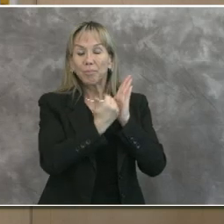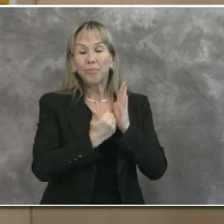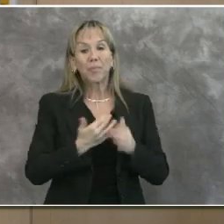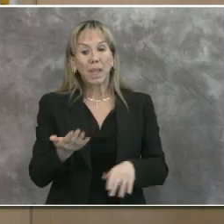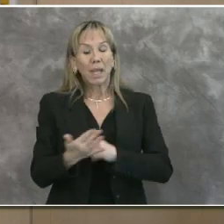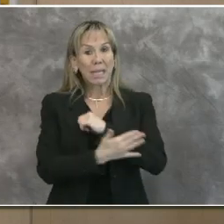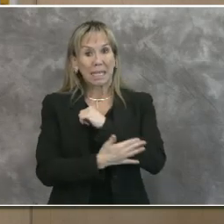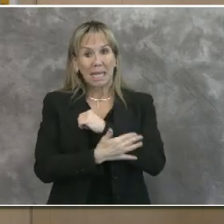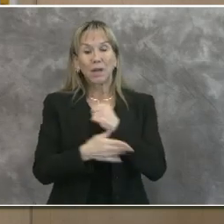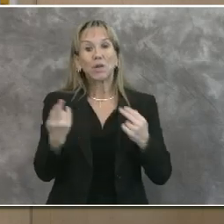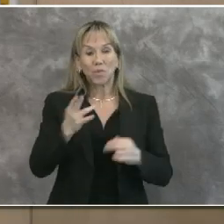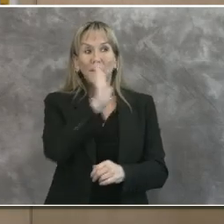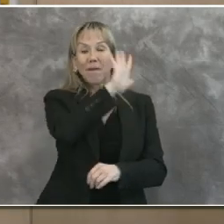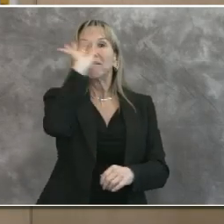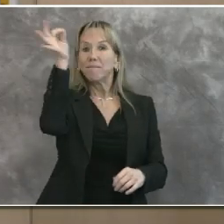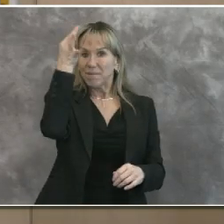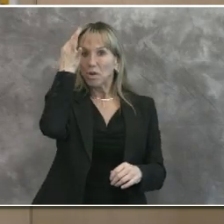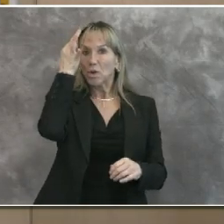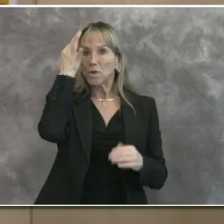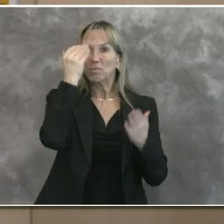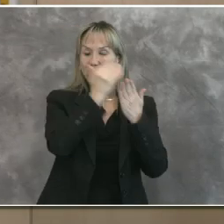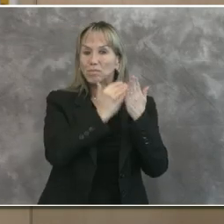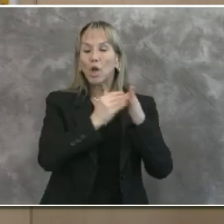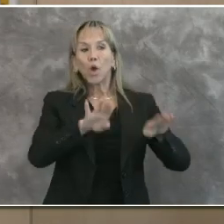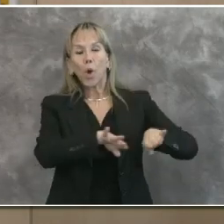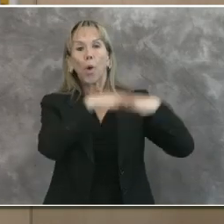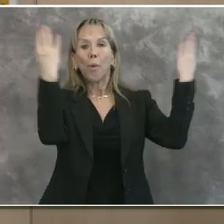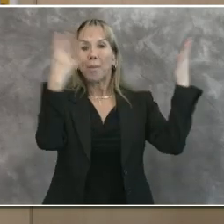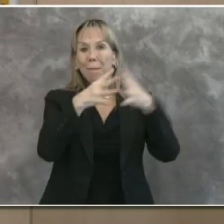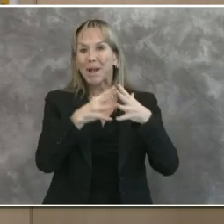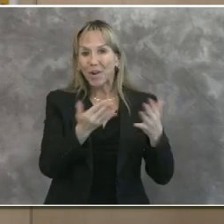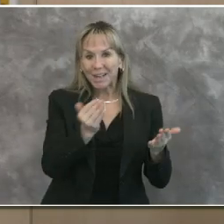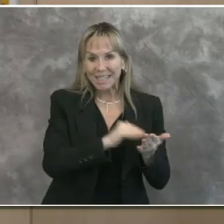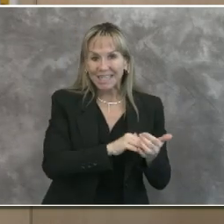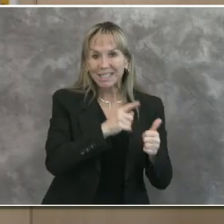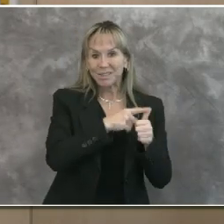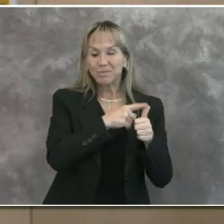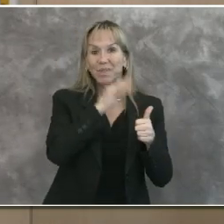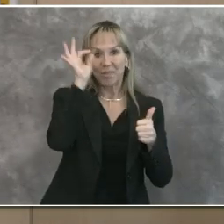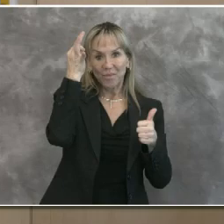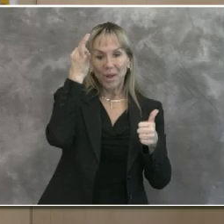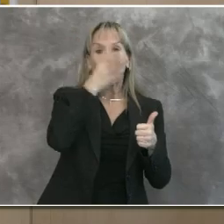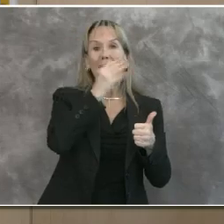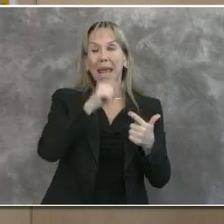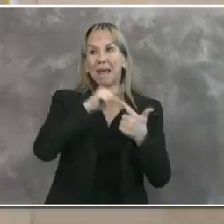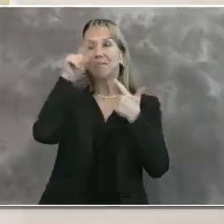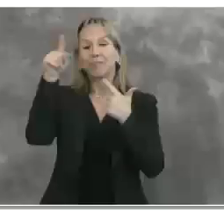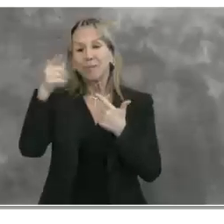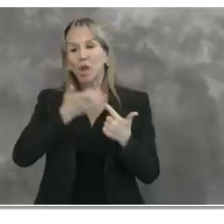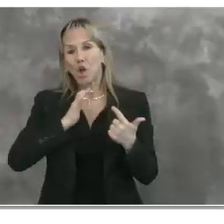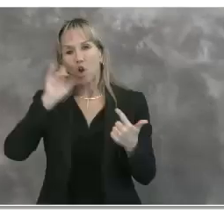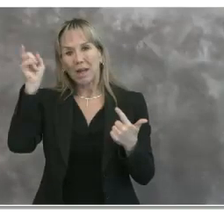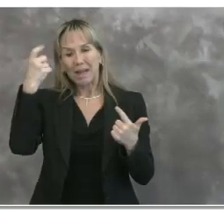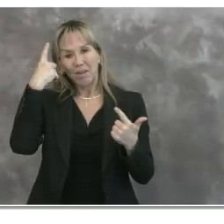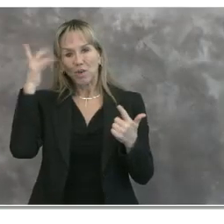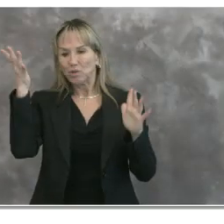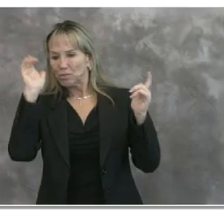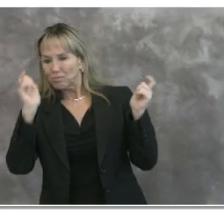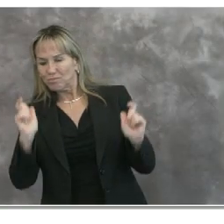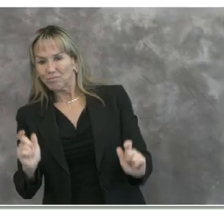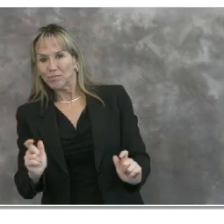federal guidelines, opening up America again, and the governor's roadmap to modify the stay-at-home